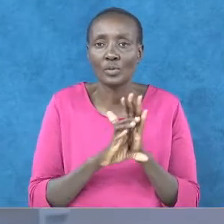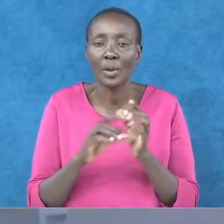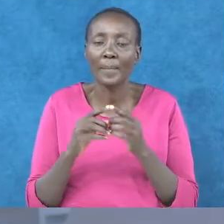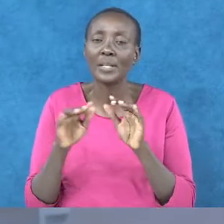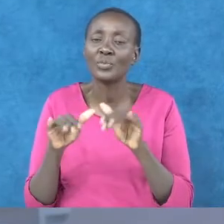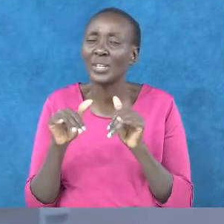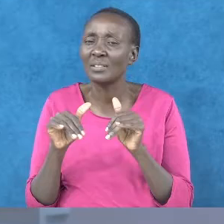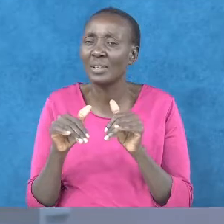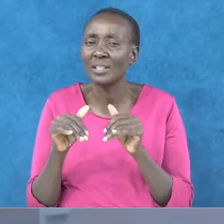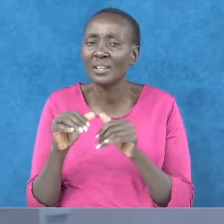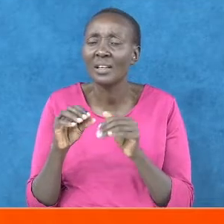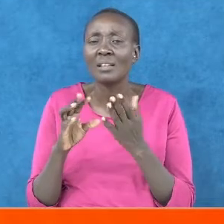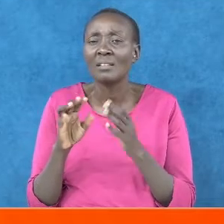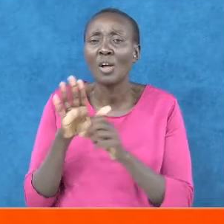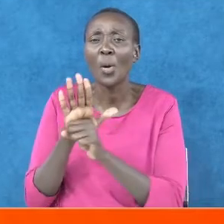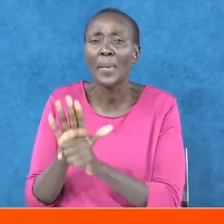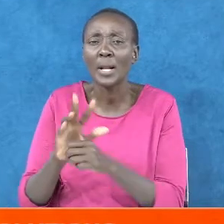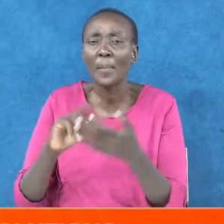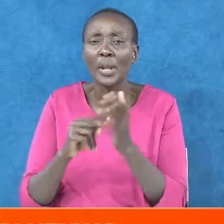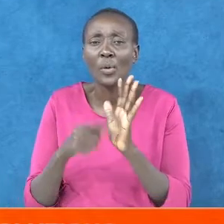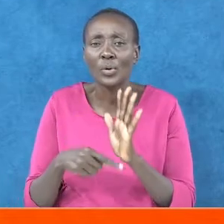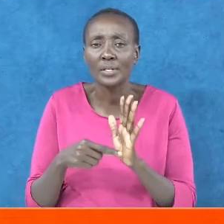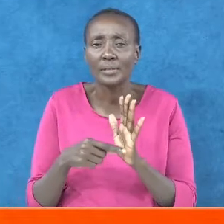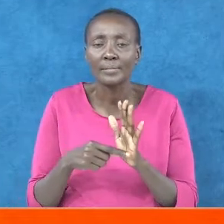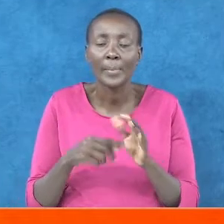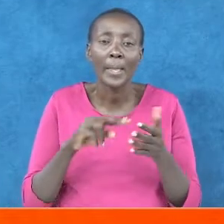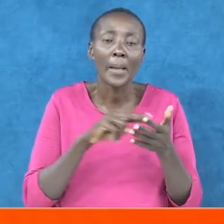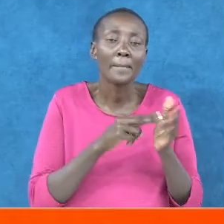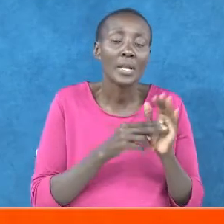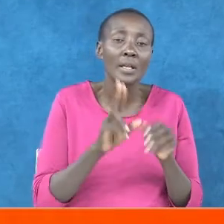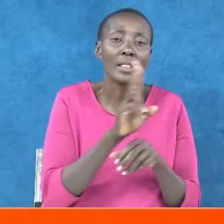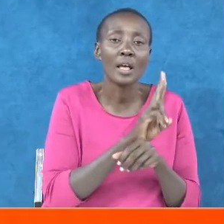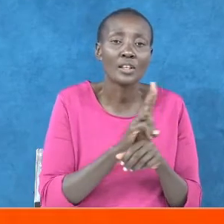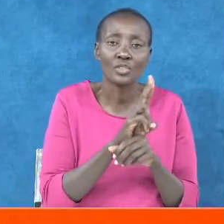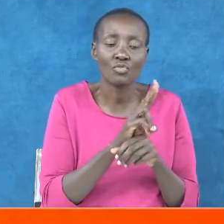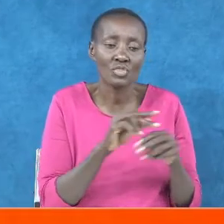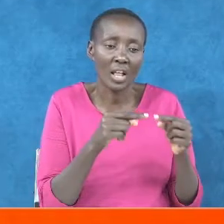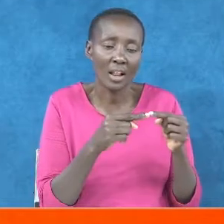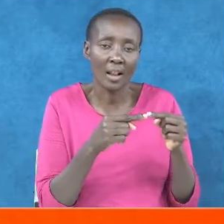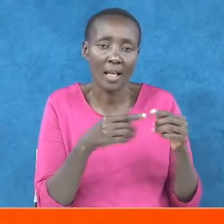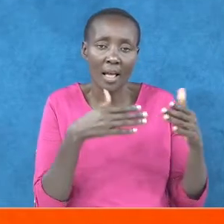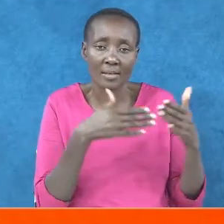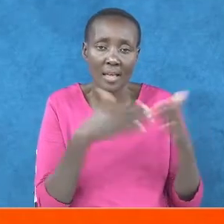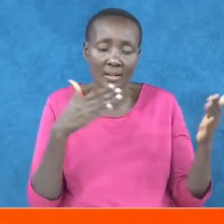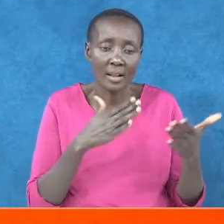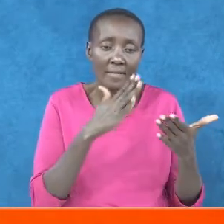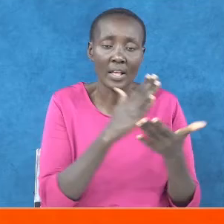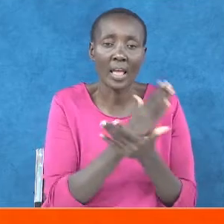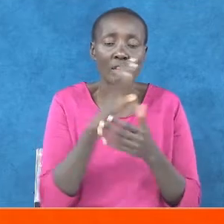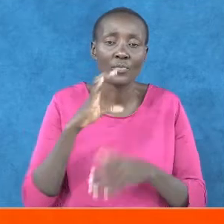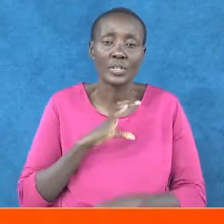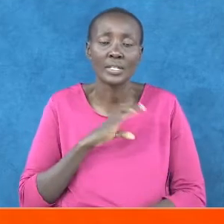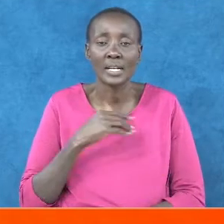by repugnant? And that, meaning that they're applied in a way that is contrary to the rights given to citizens under